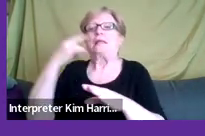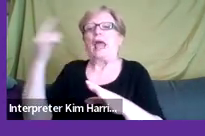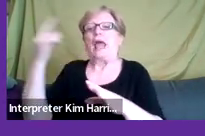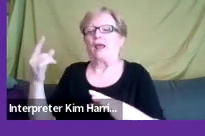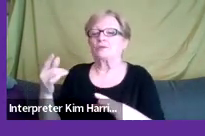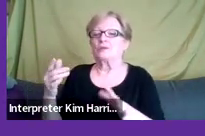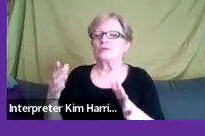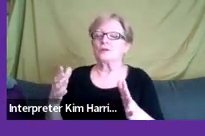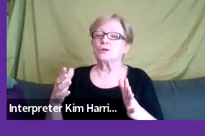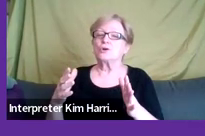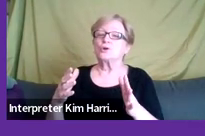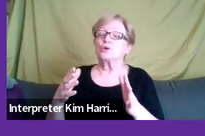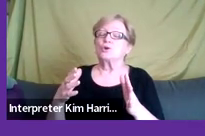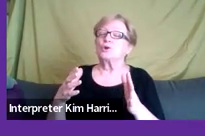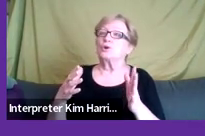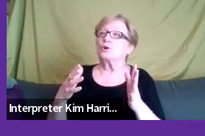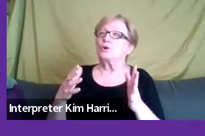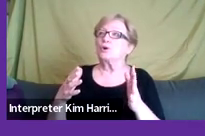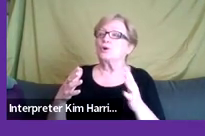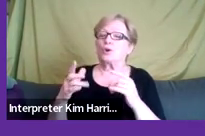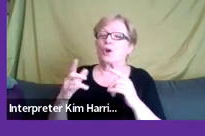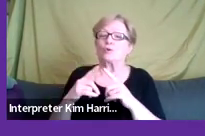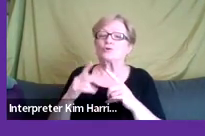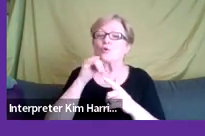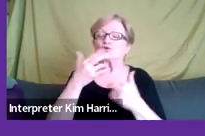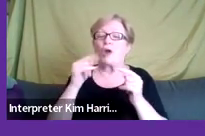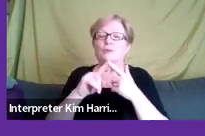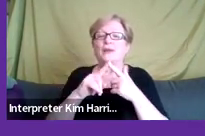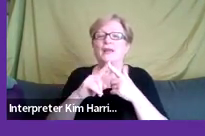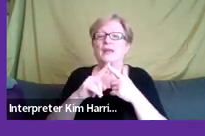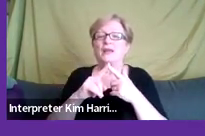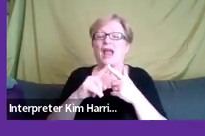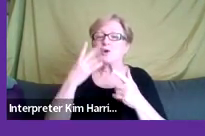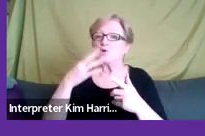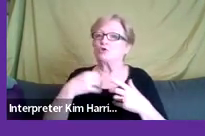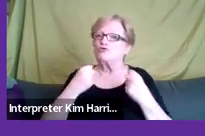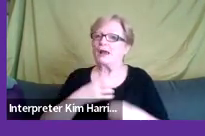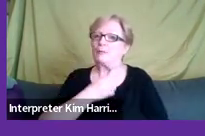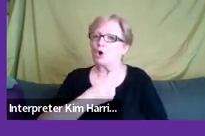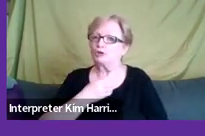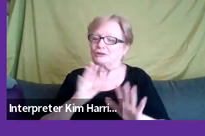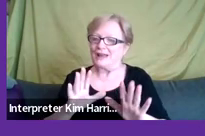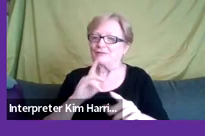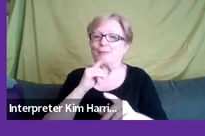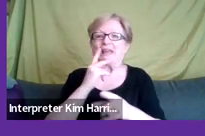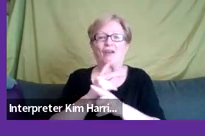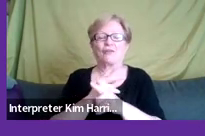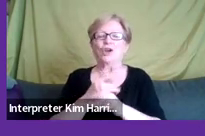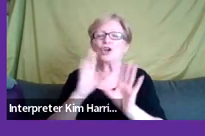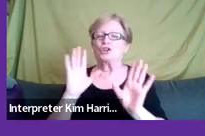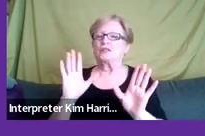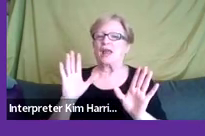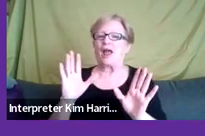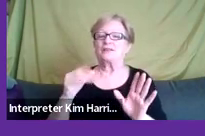Not speaking from a place of emotion, you know, strong emotions at the time. I've gotten to the point where I kind of just call it out now,